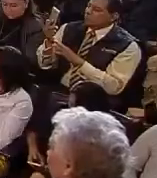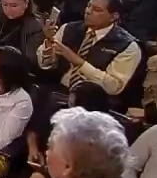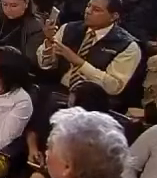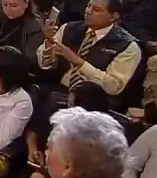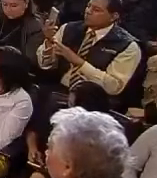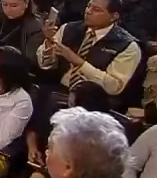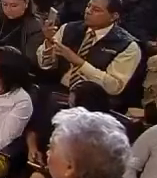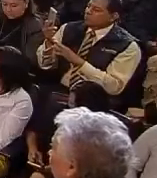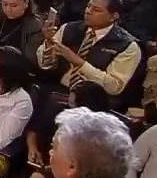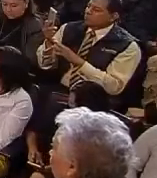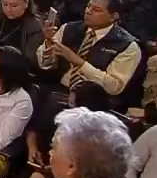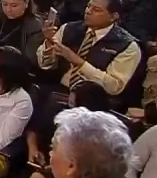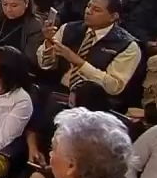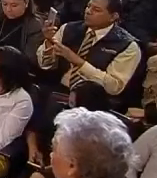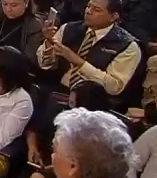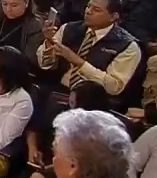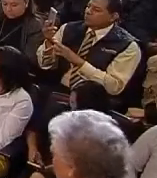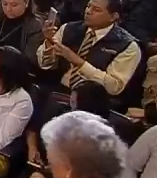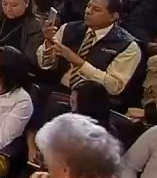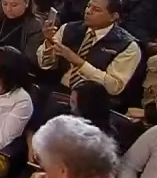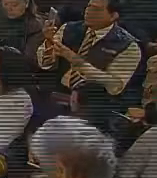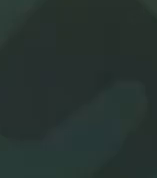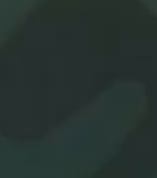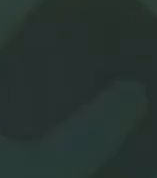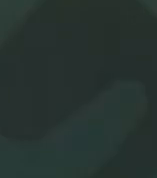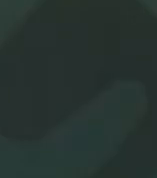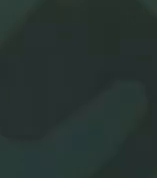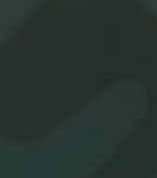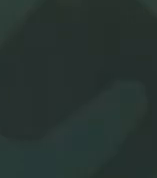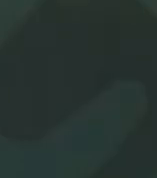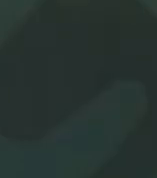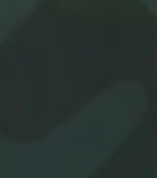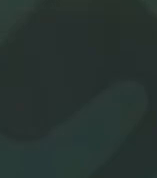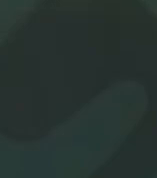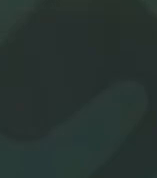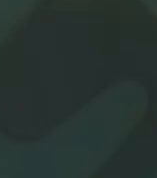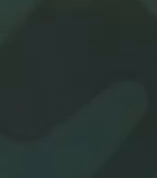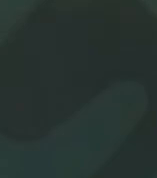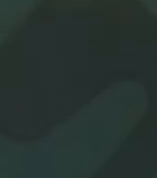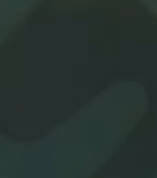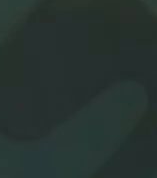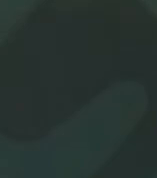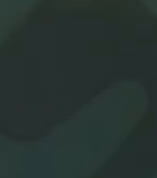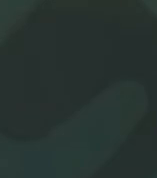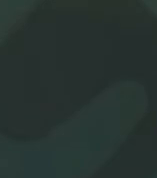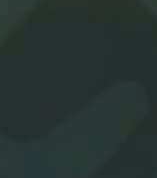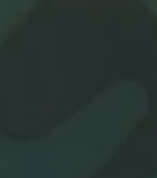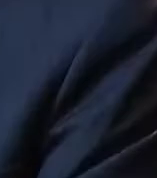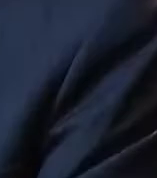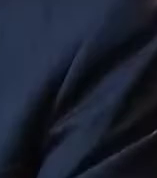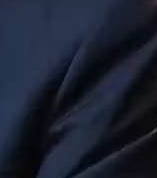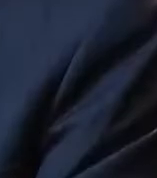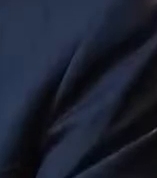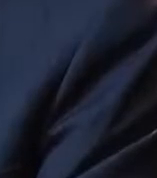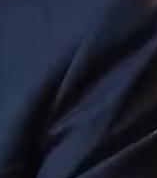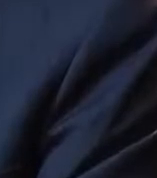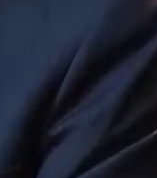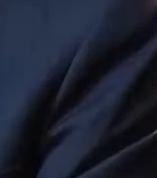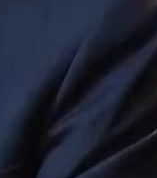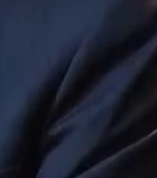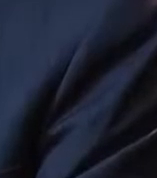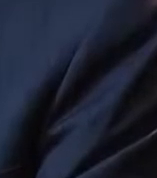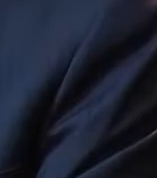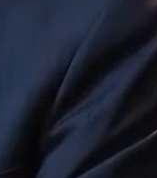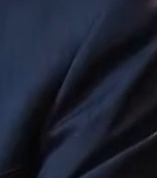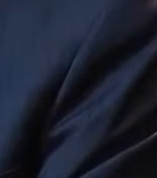esto, And we're y lo attending mismo to en la this. frontera norte. And the same in the front border, Hay northern protección a border. migrantes, We